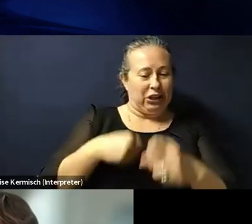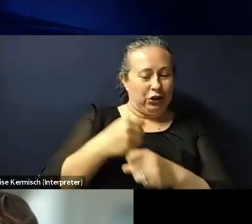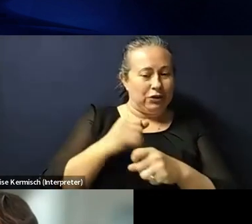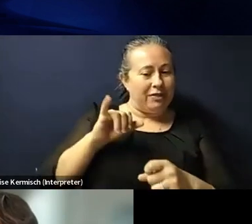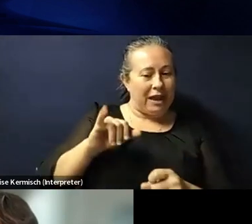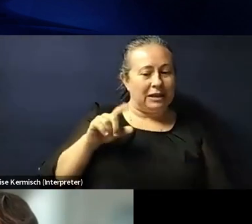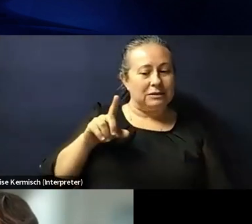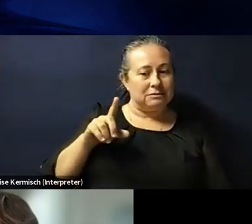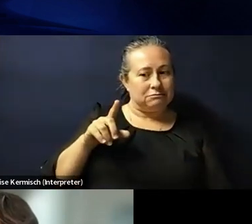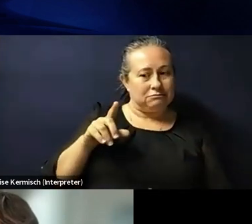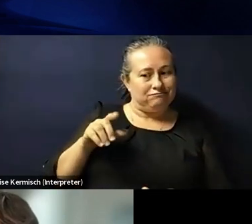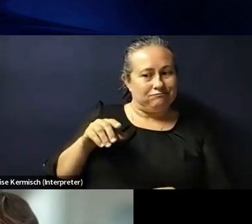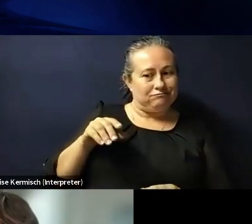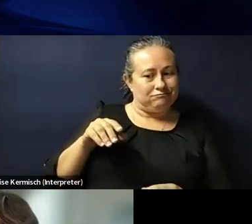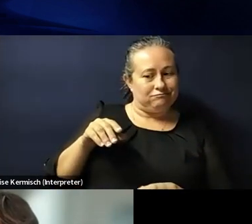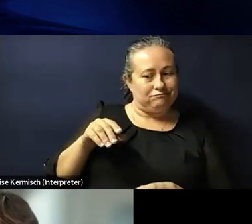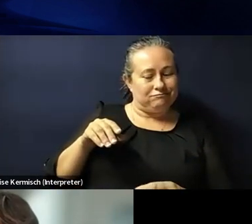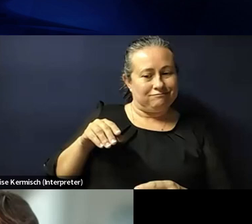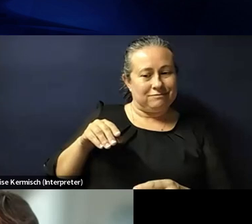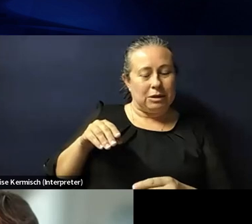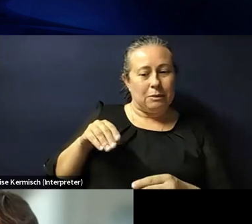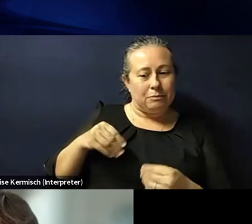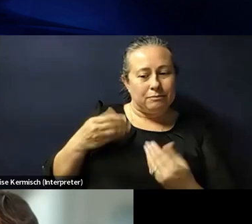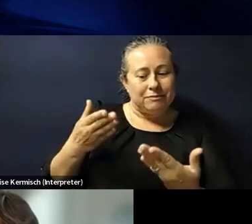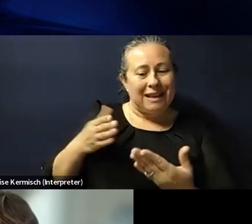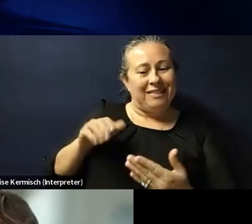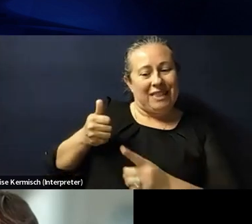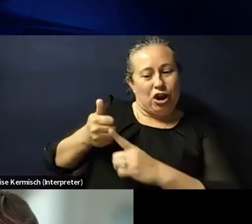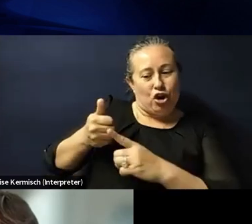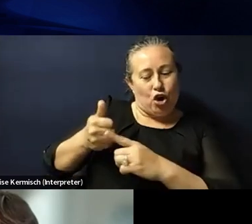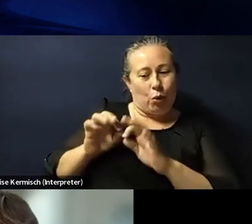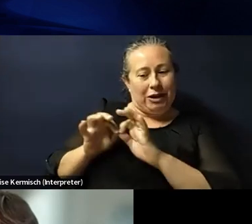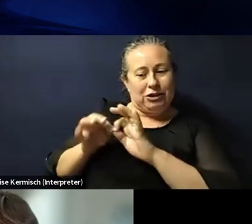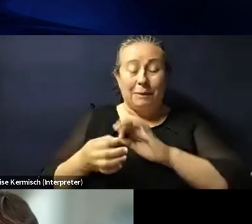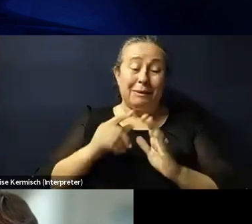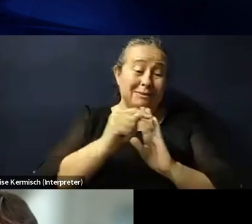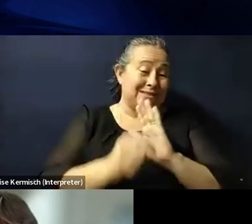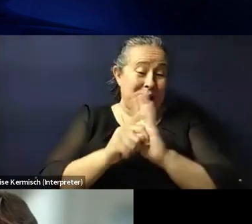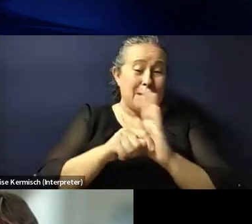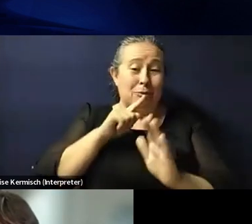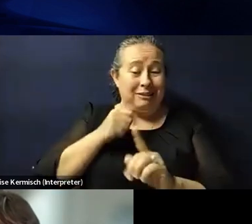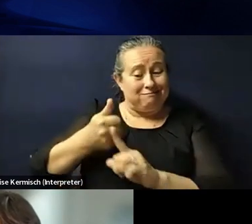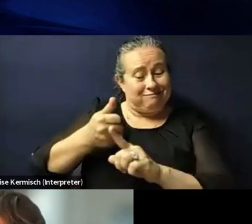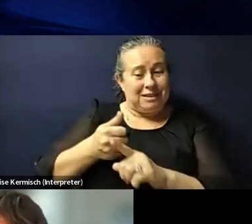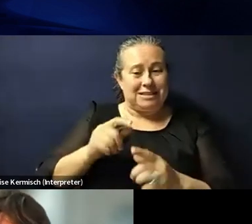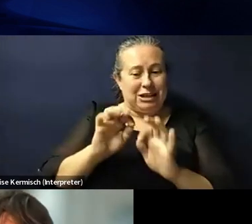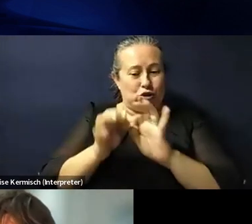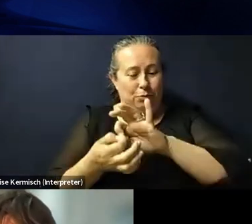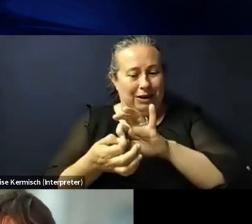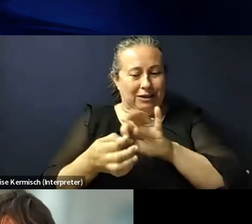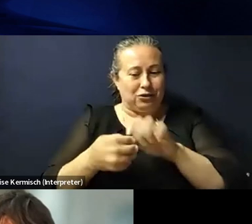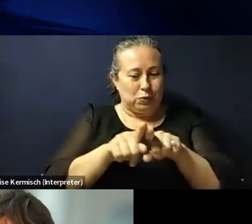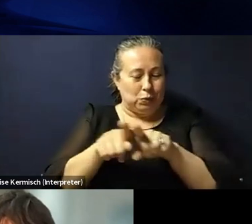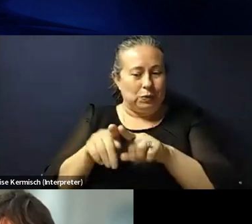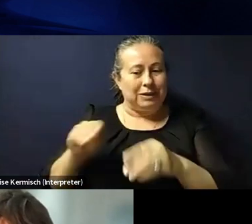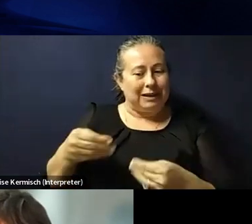do their own kind of interpretation. Time is a kind of interpretation in many ways, because it